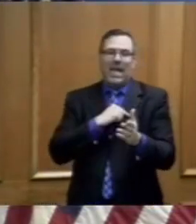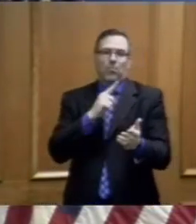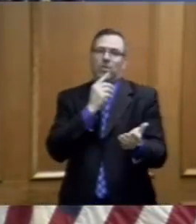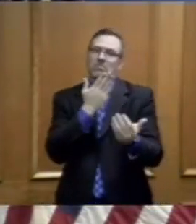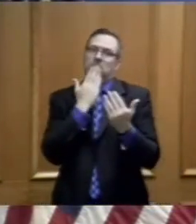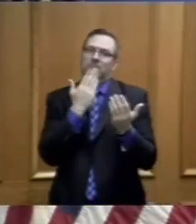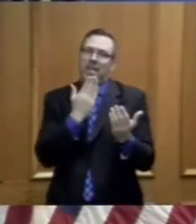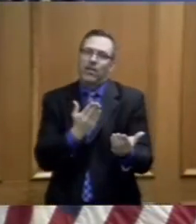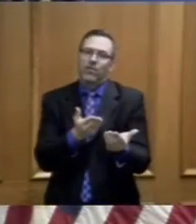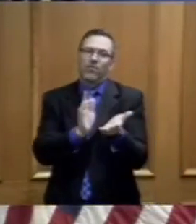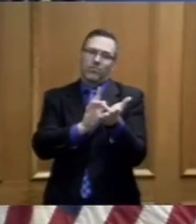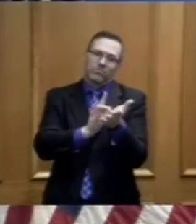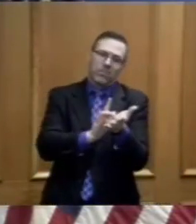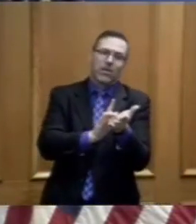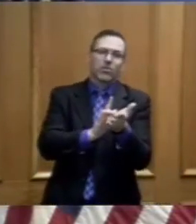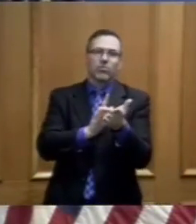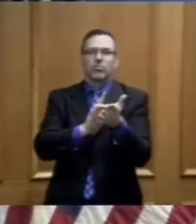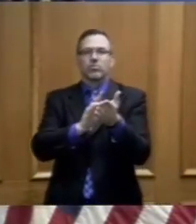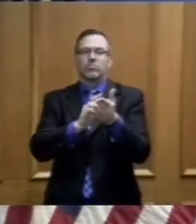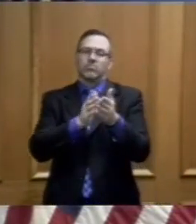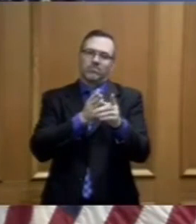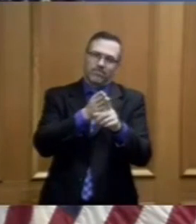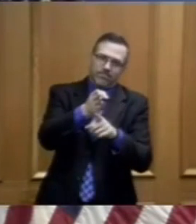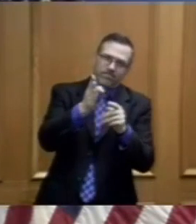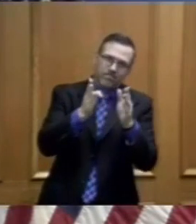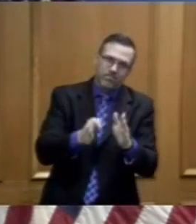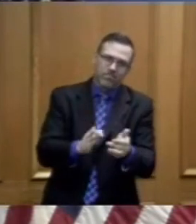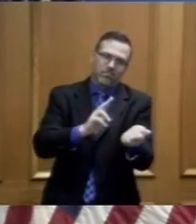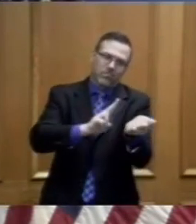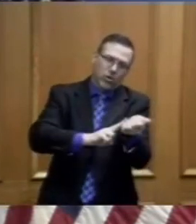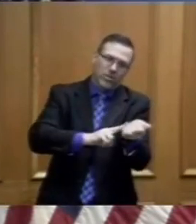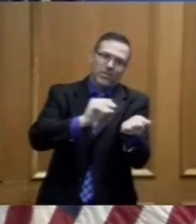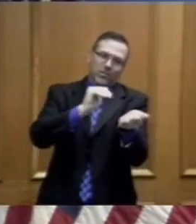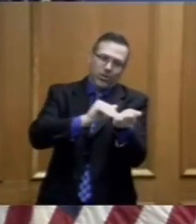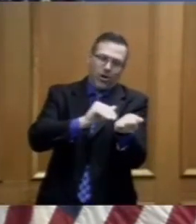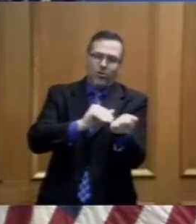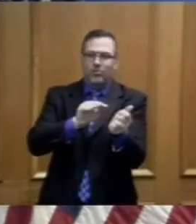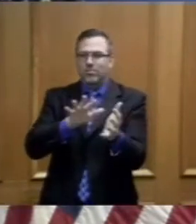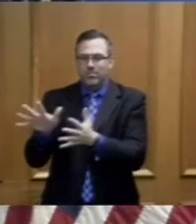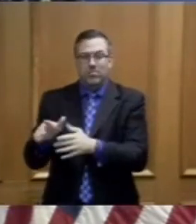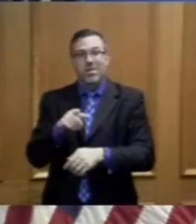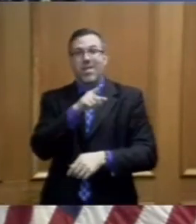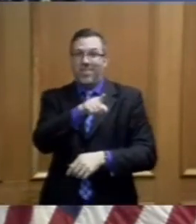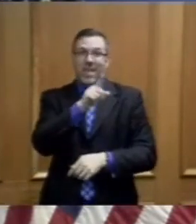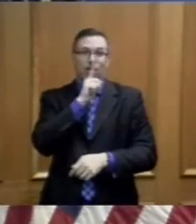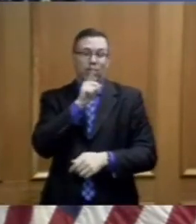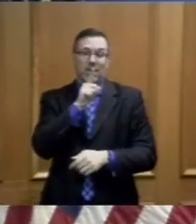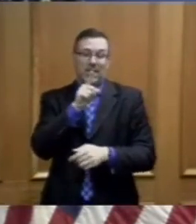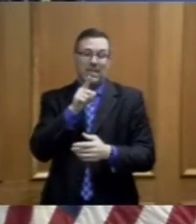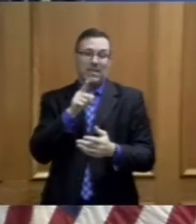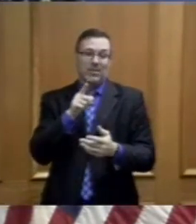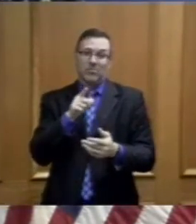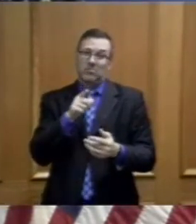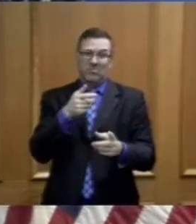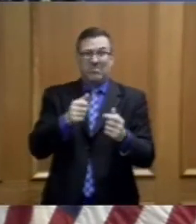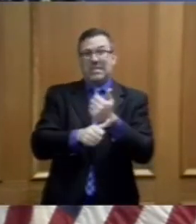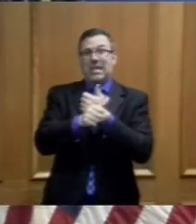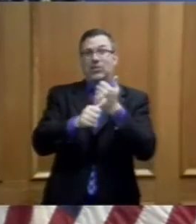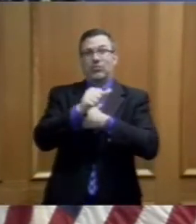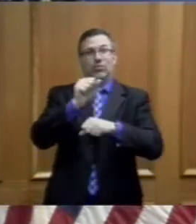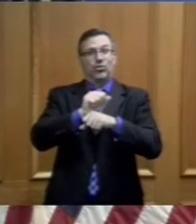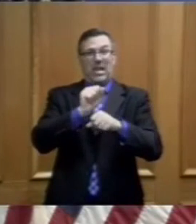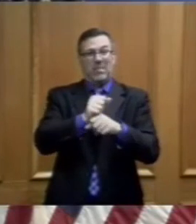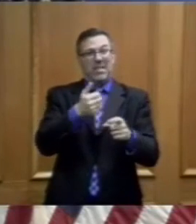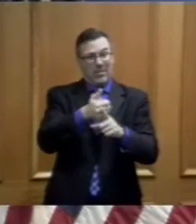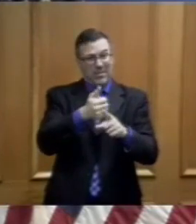that they're playing, especially right now. Many of them are kind of putting their lives on the front lines in fighting